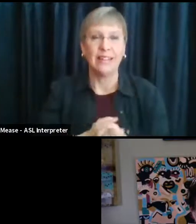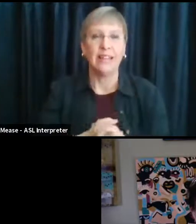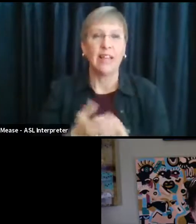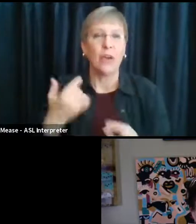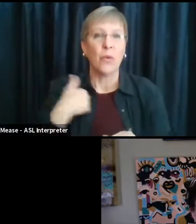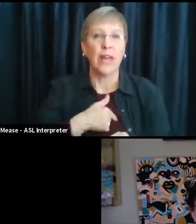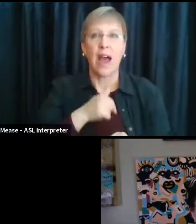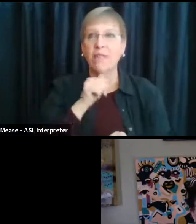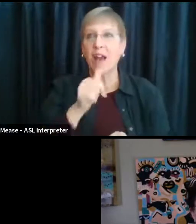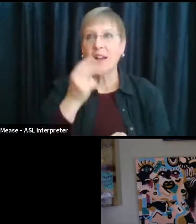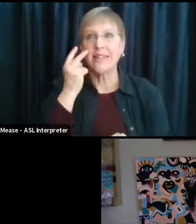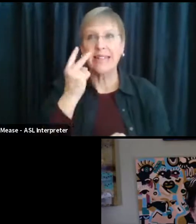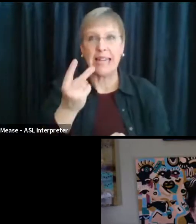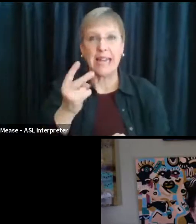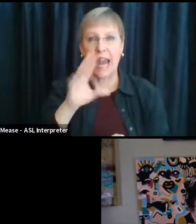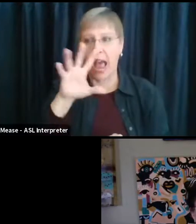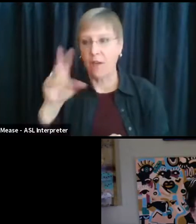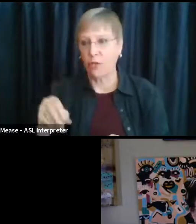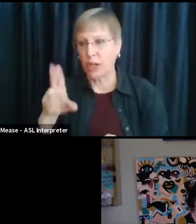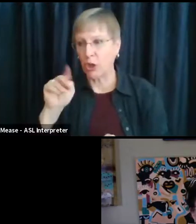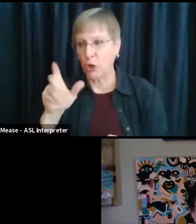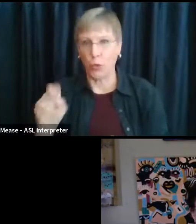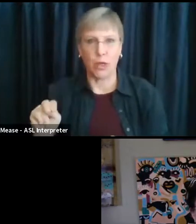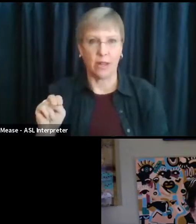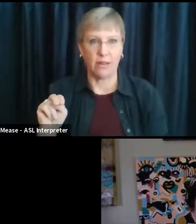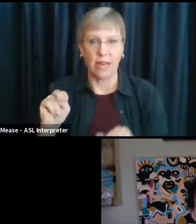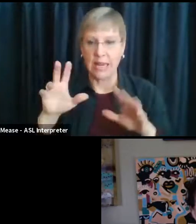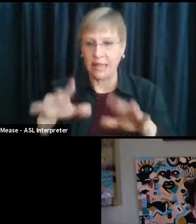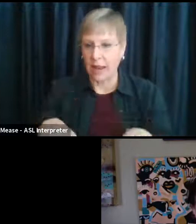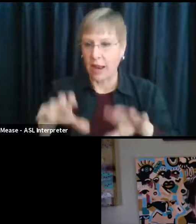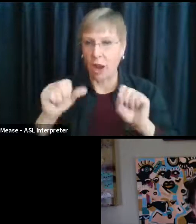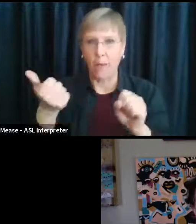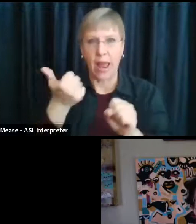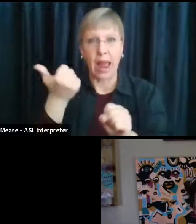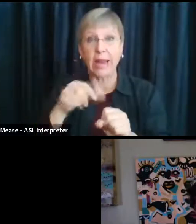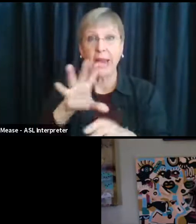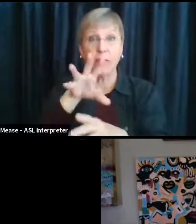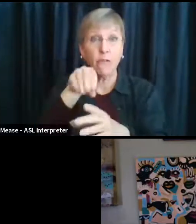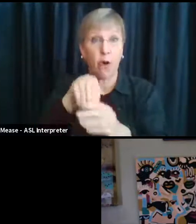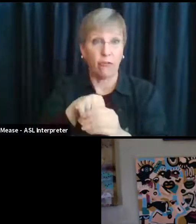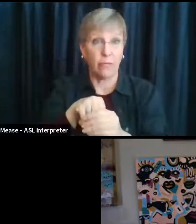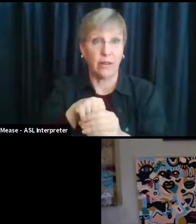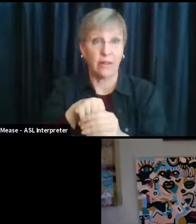haven't really seen African Union taking any part in this